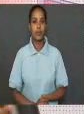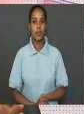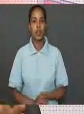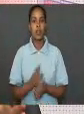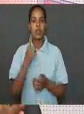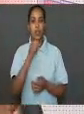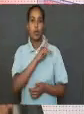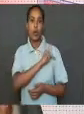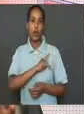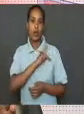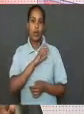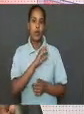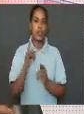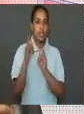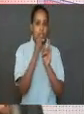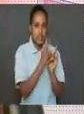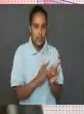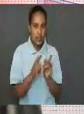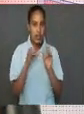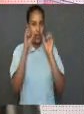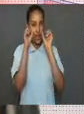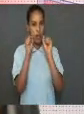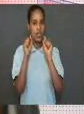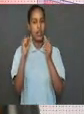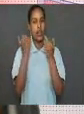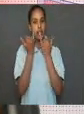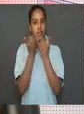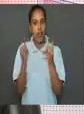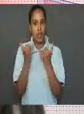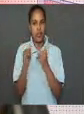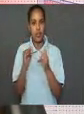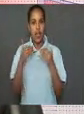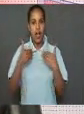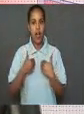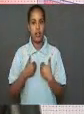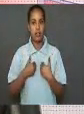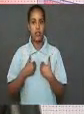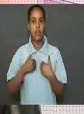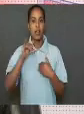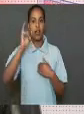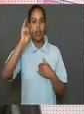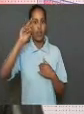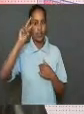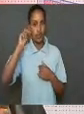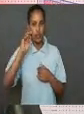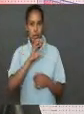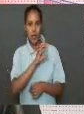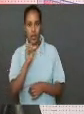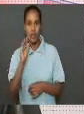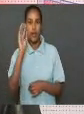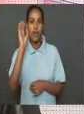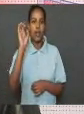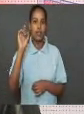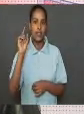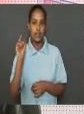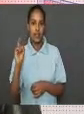The properties of a system can be classified as intensive or